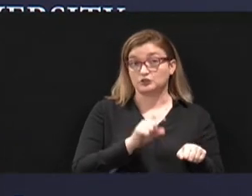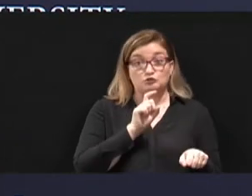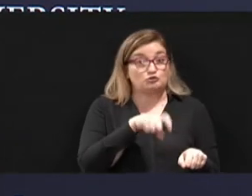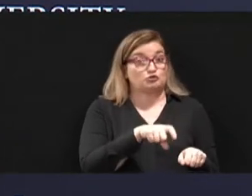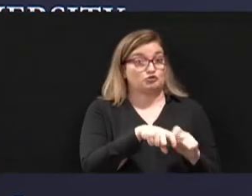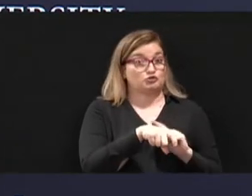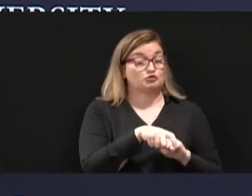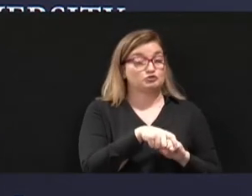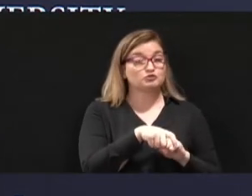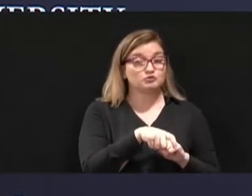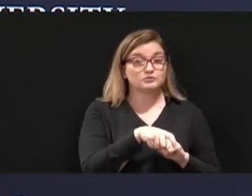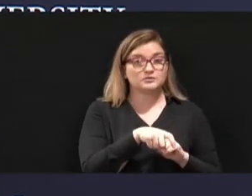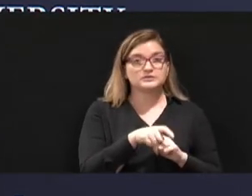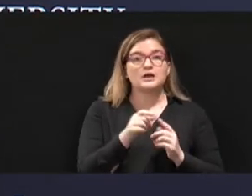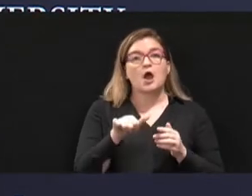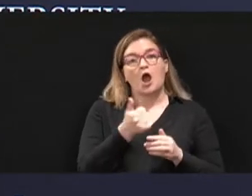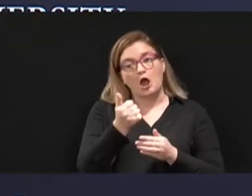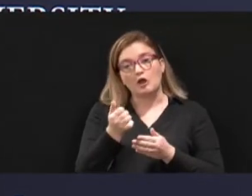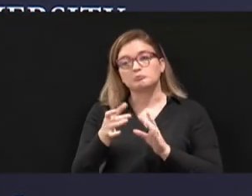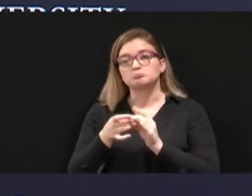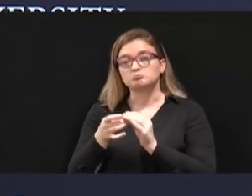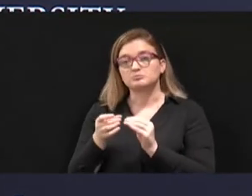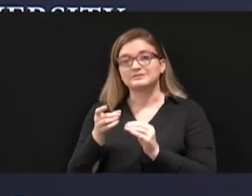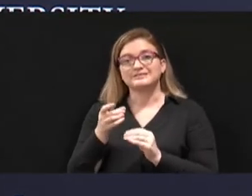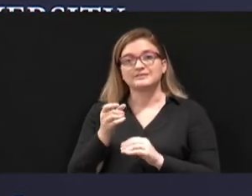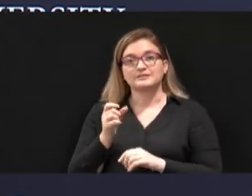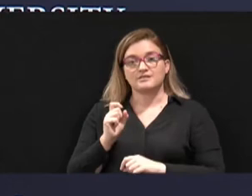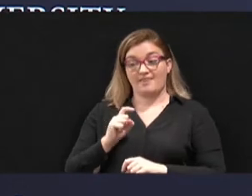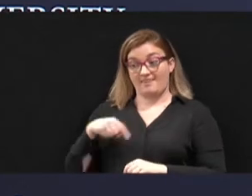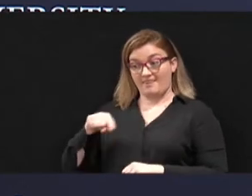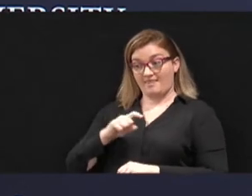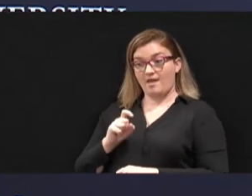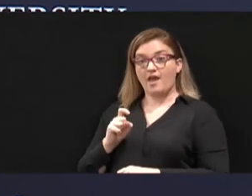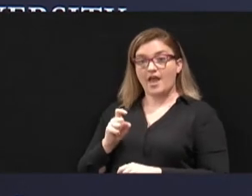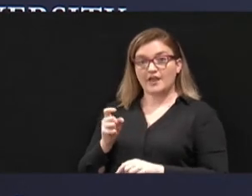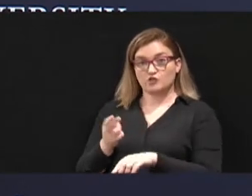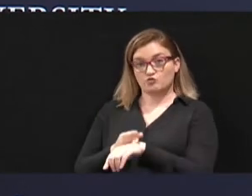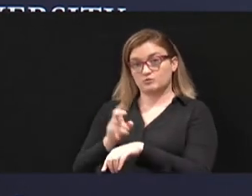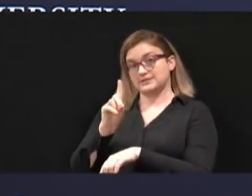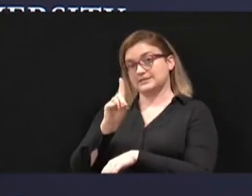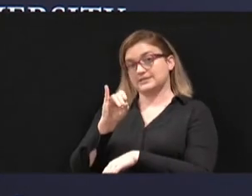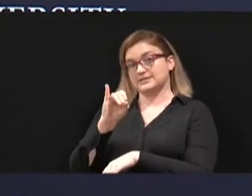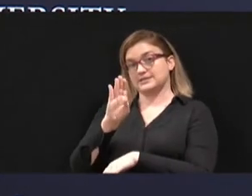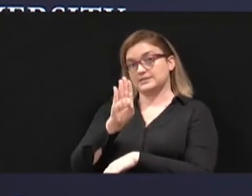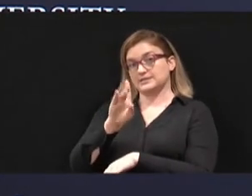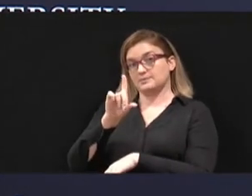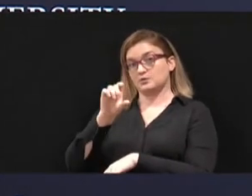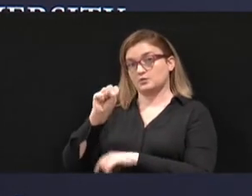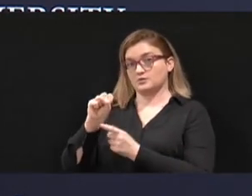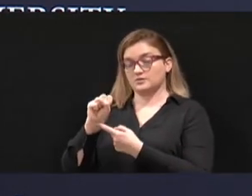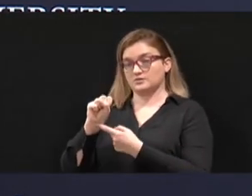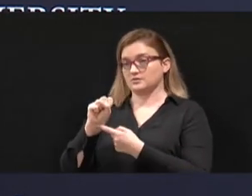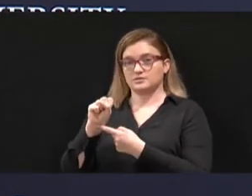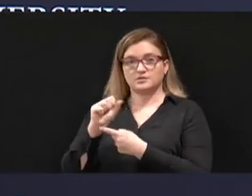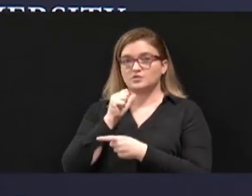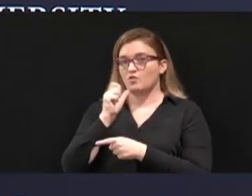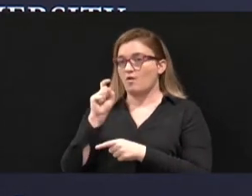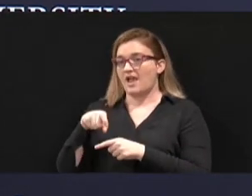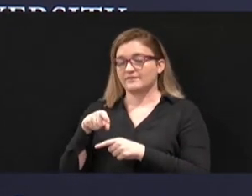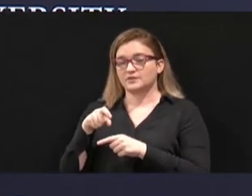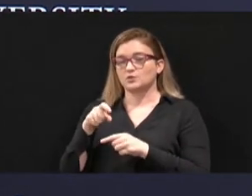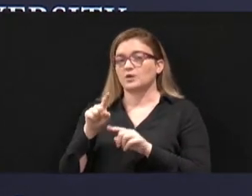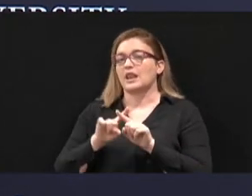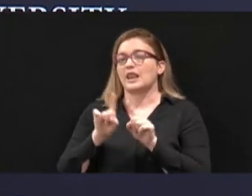they gave dibbles, and if you give dibbles, you don't really have to give this unless it's above the cutoff,